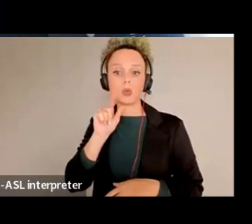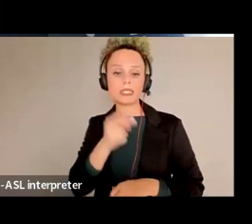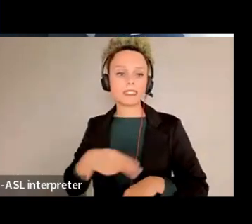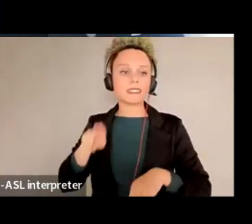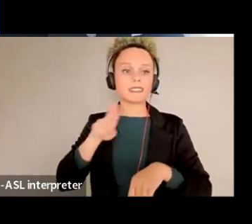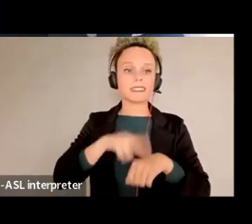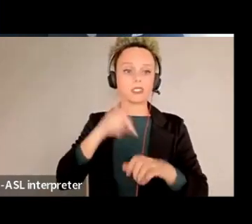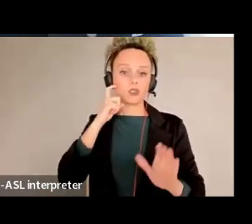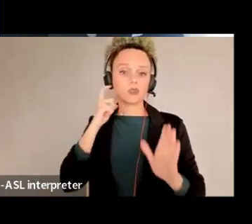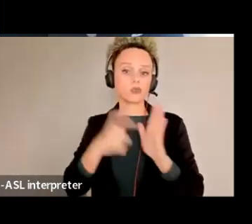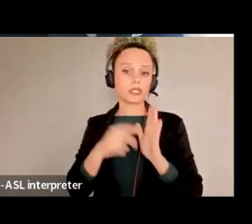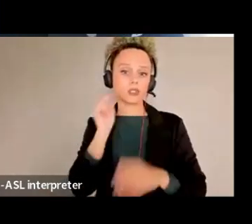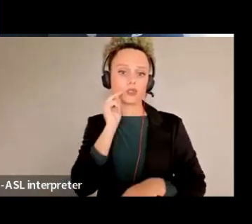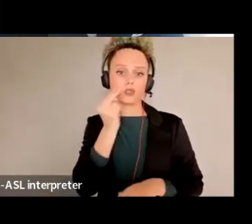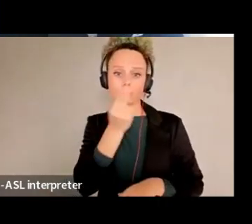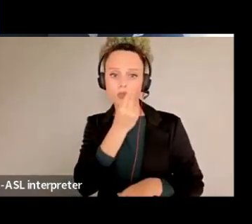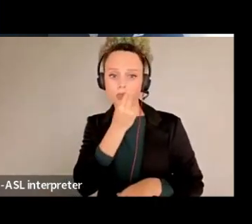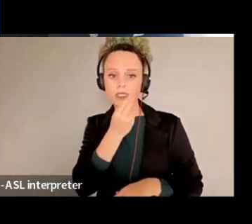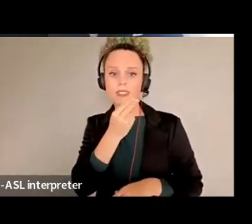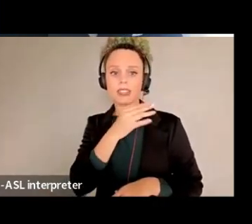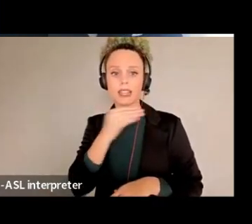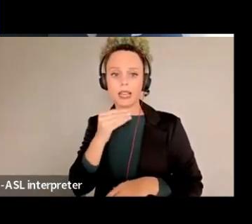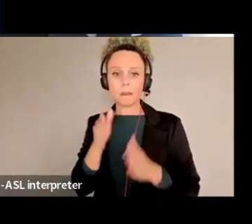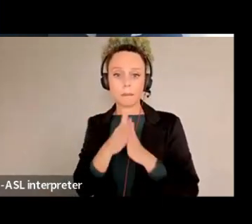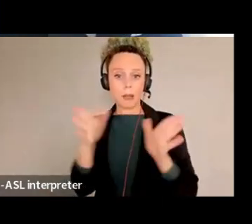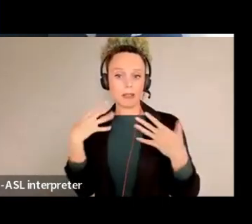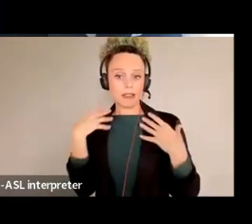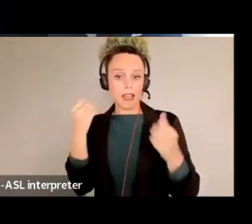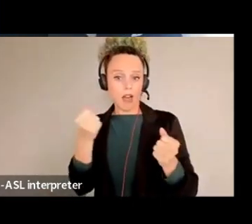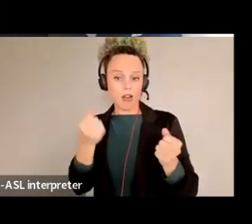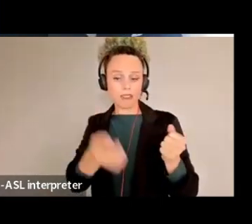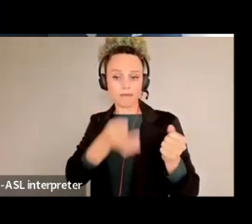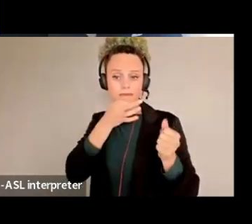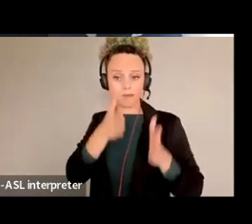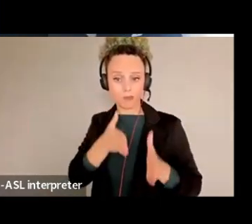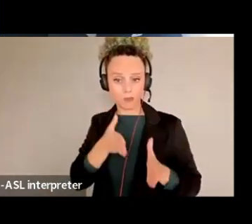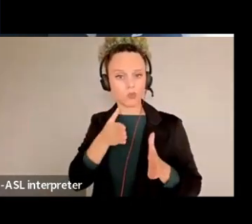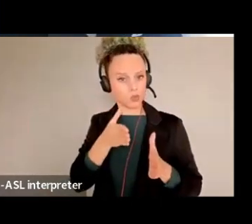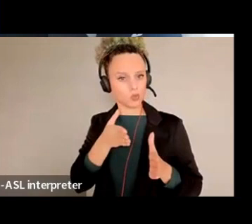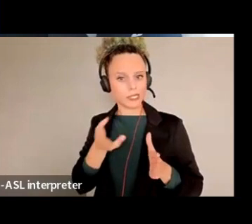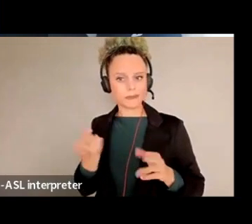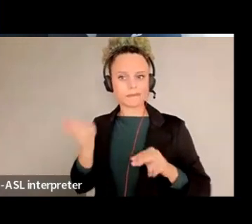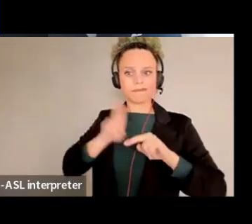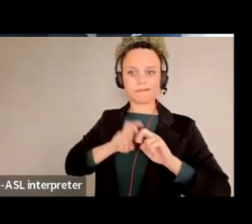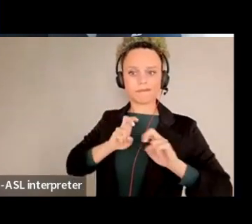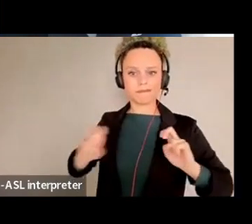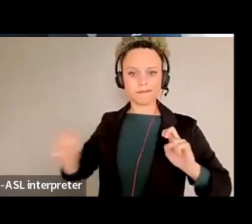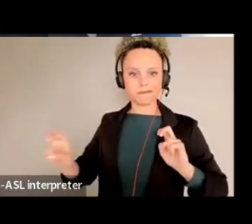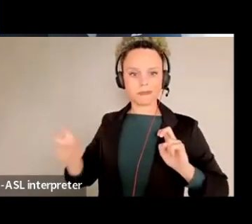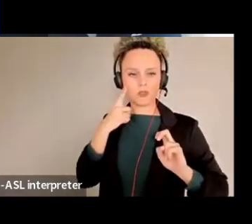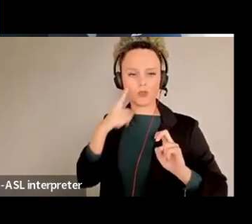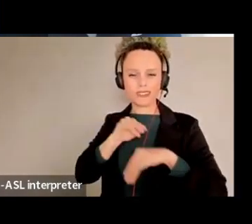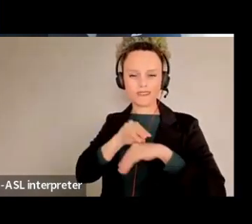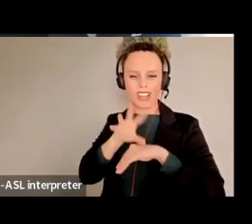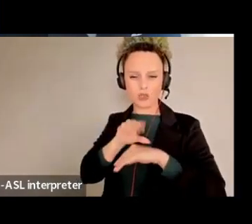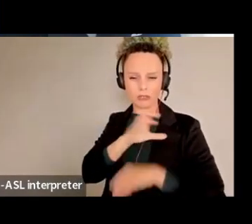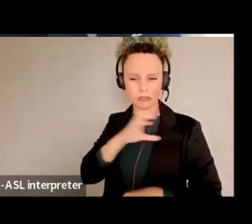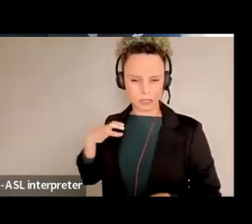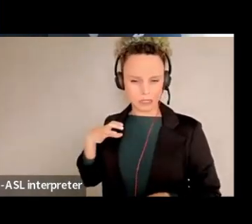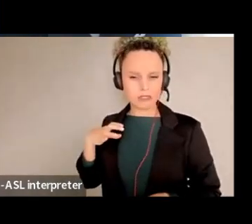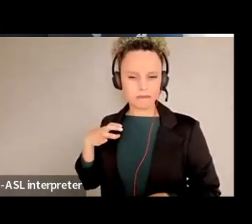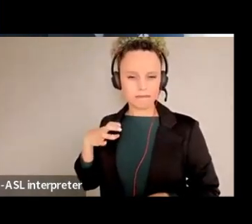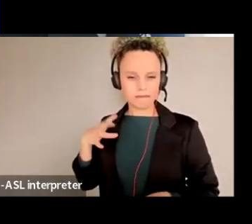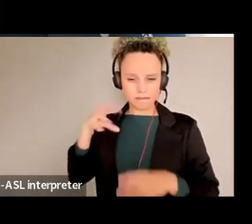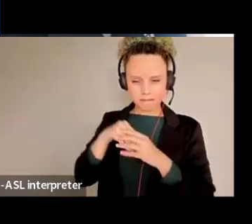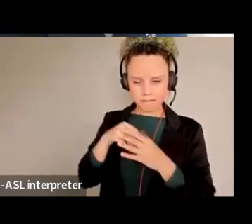In 2023, in January of last year, 20 nationally recognized nutrition and public health experts were chosen to